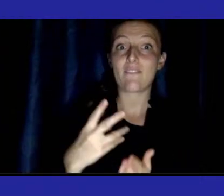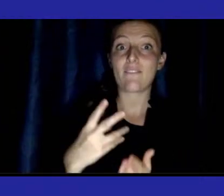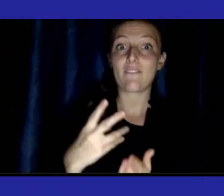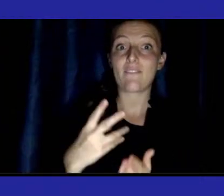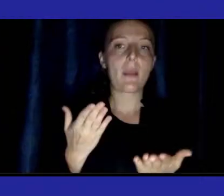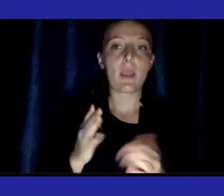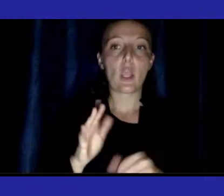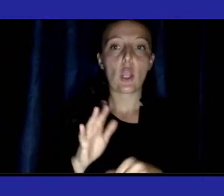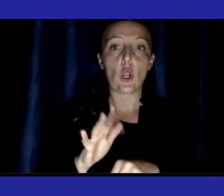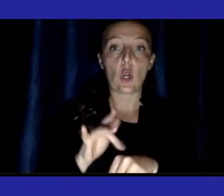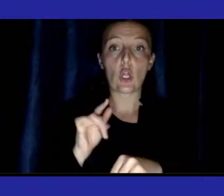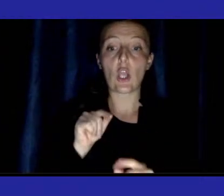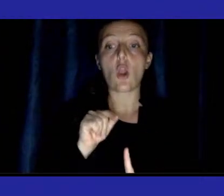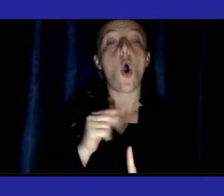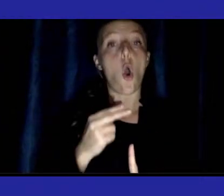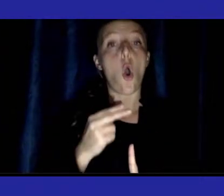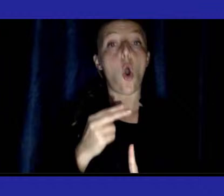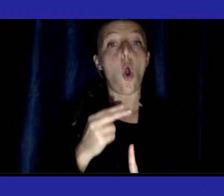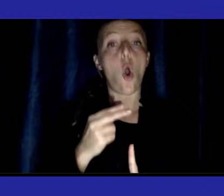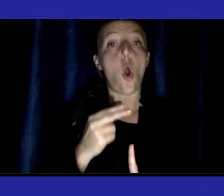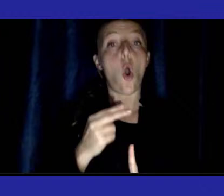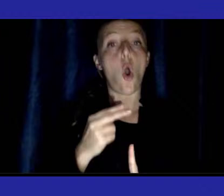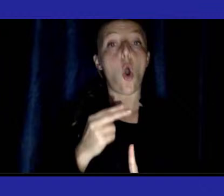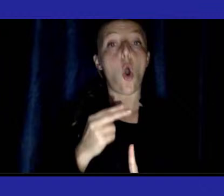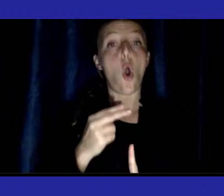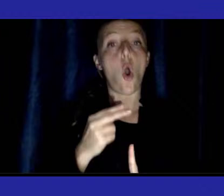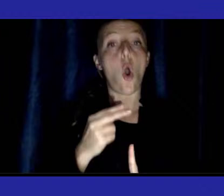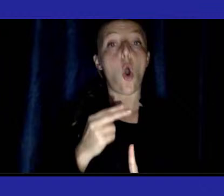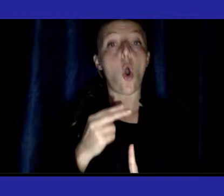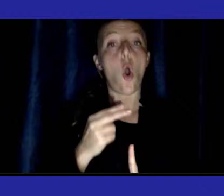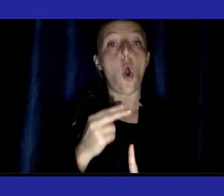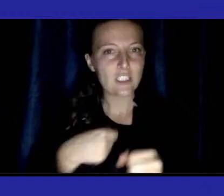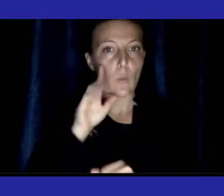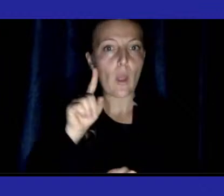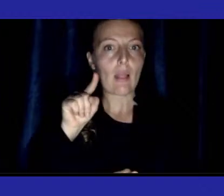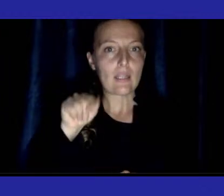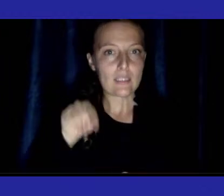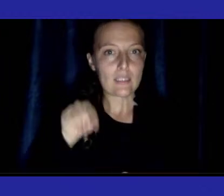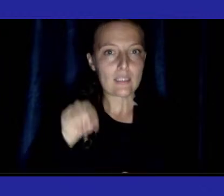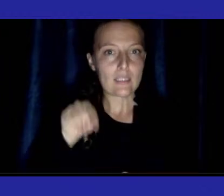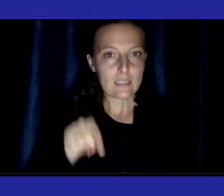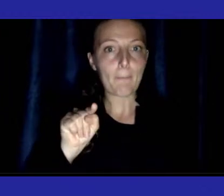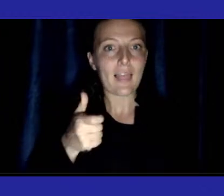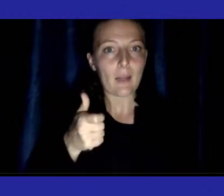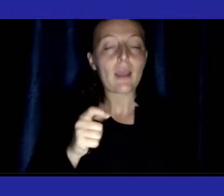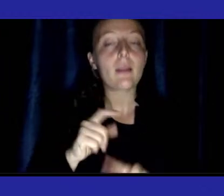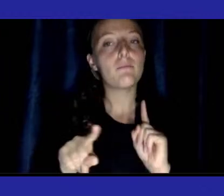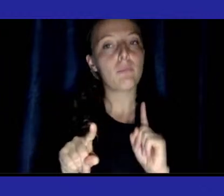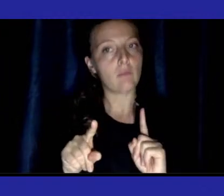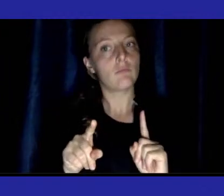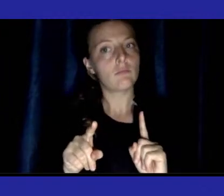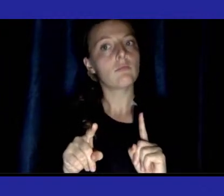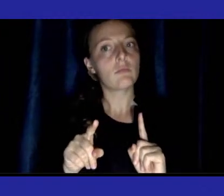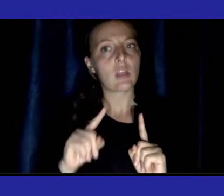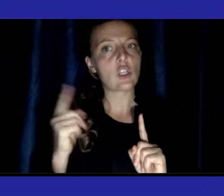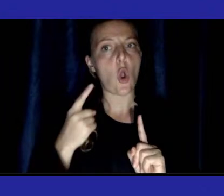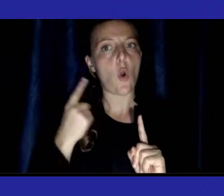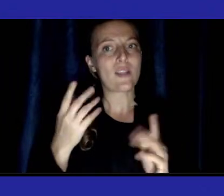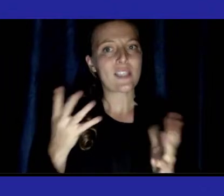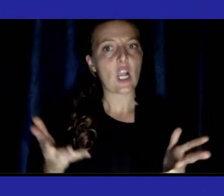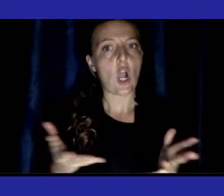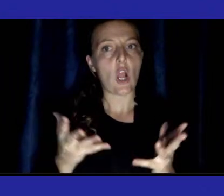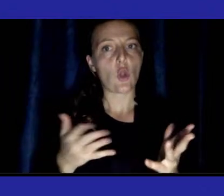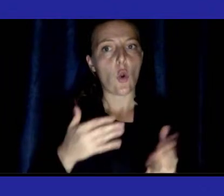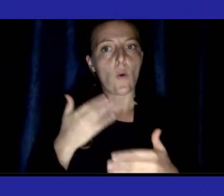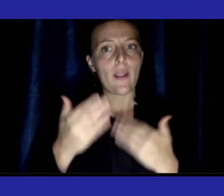parts of the year, it dips a little bit, but I think there's always ongoing efforts, constant conversation with Metro Plus about. I mean, the biggest effort and